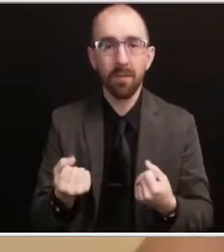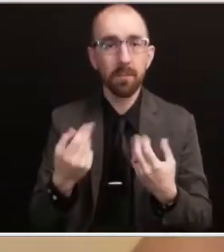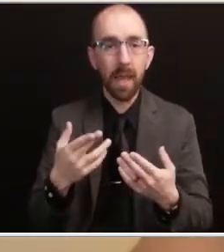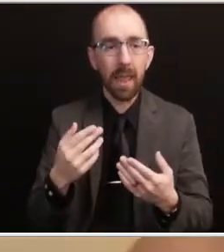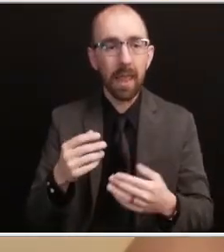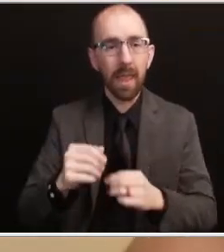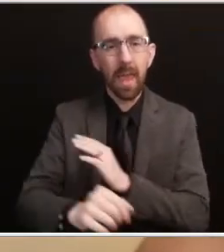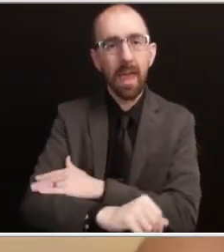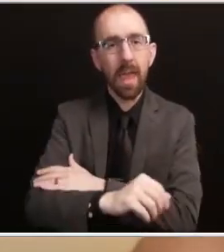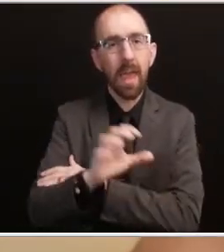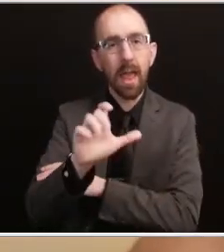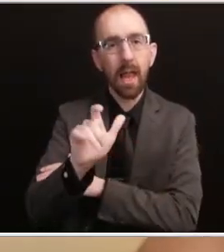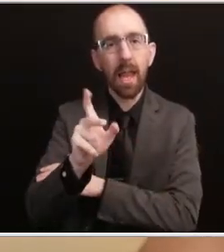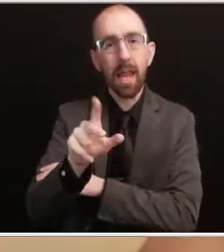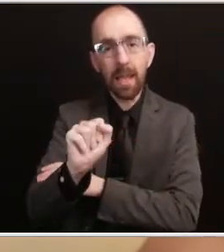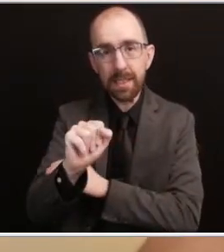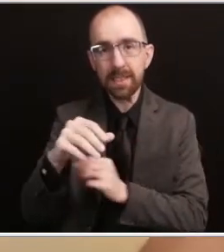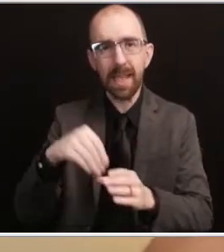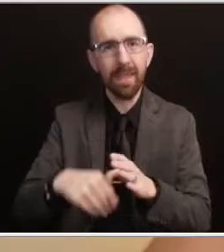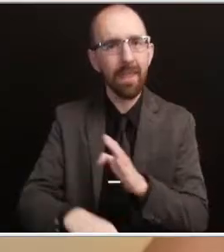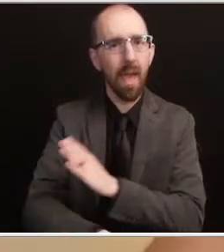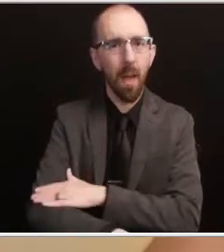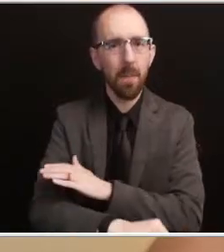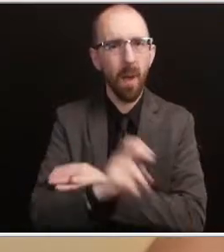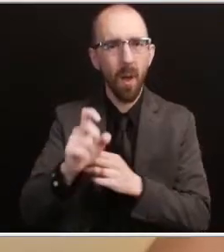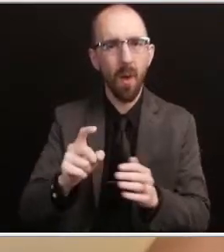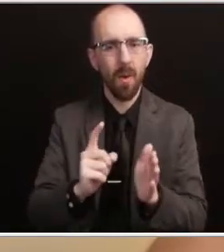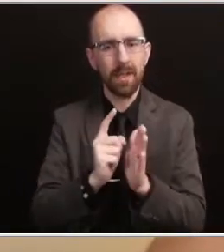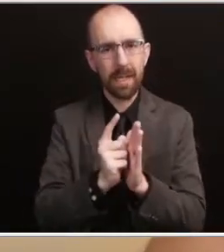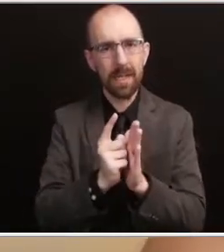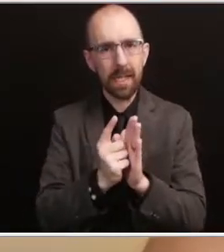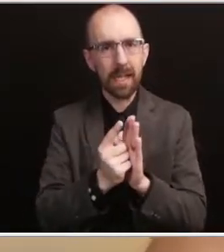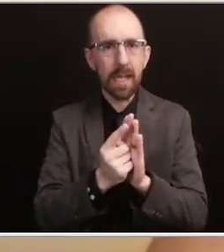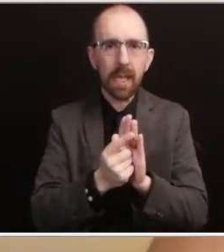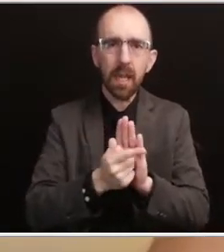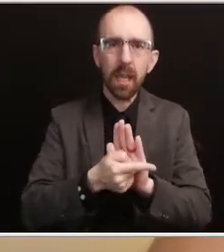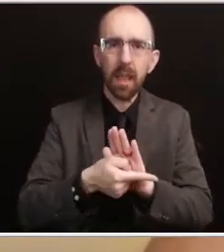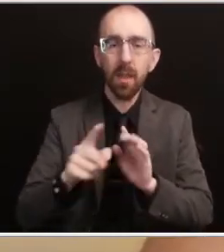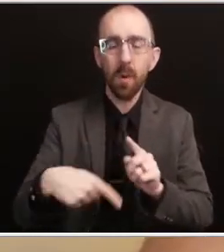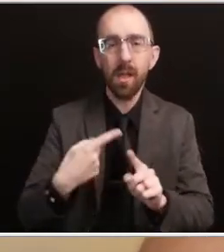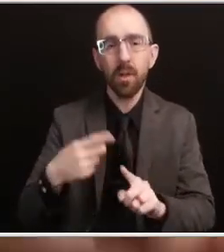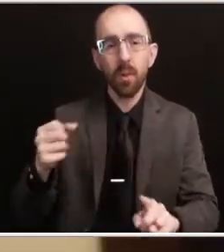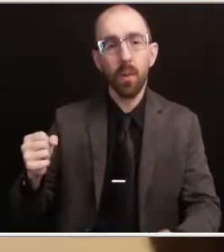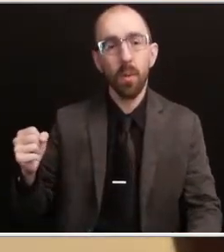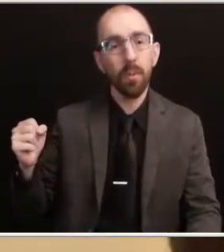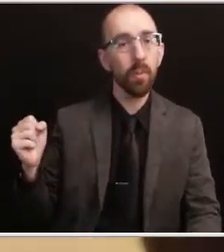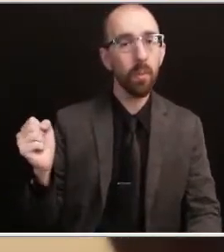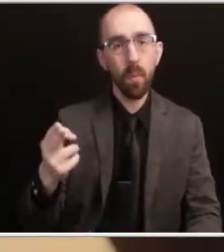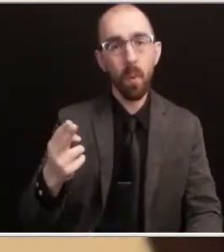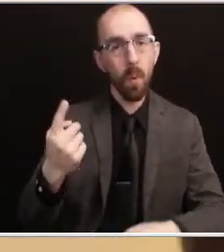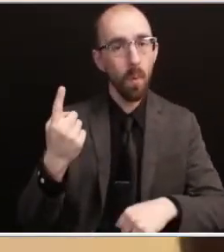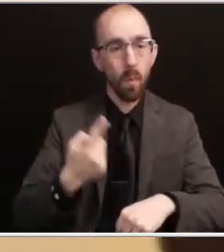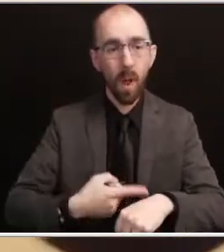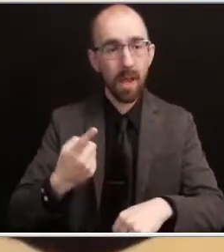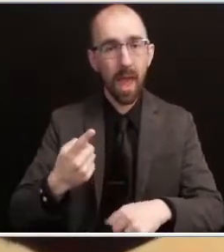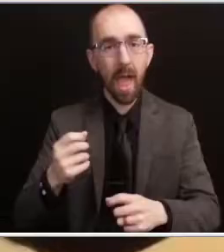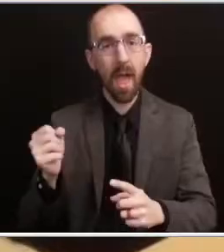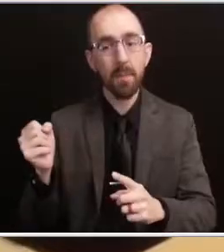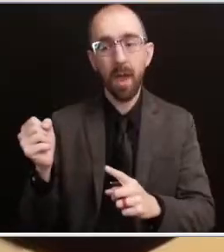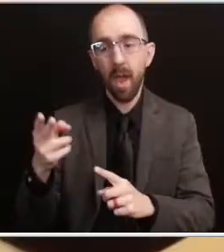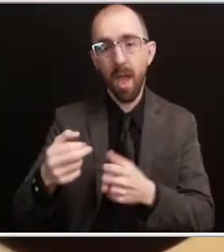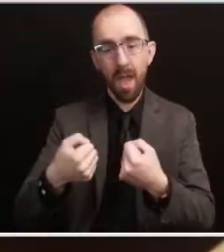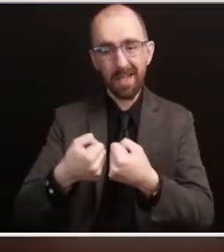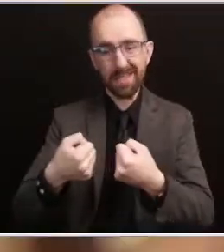in the elbow. And you get to a point where you throw one time and it just fails and